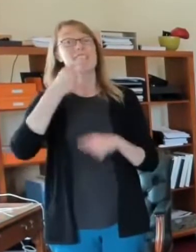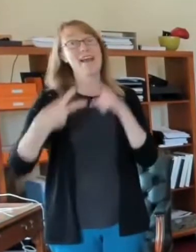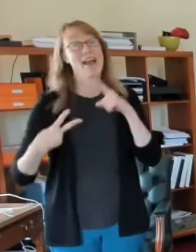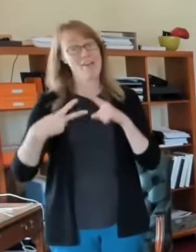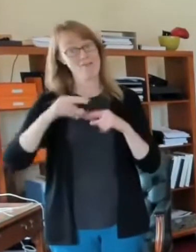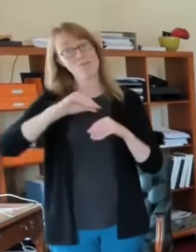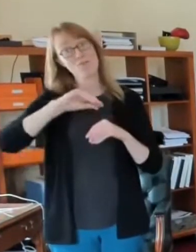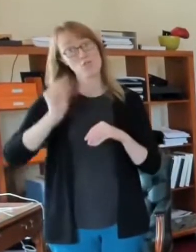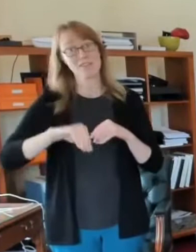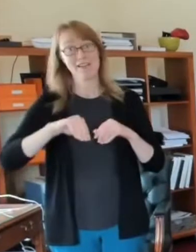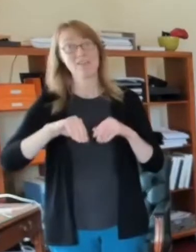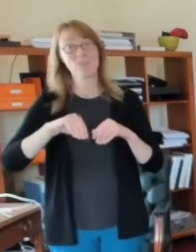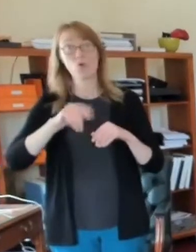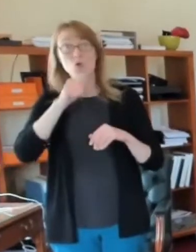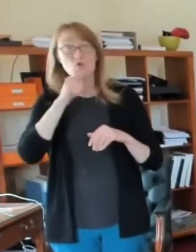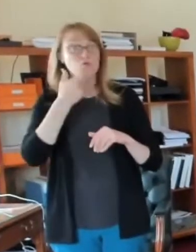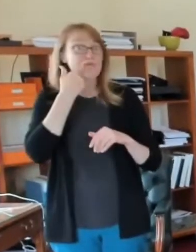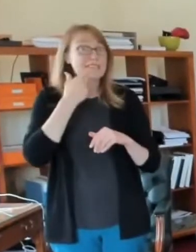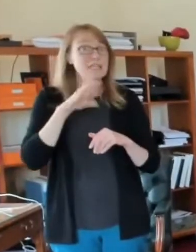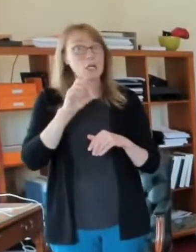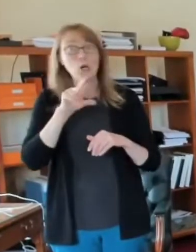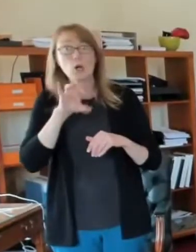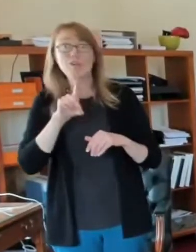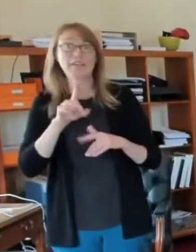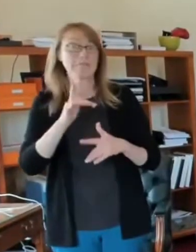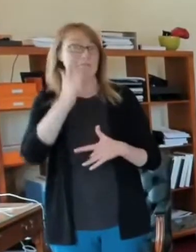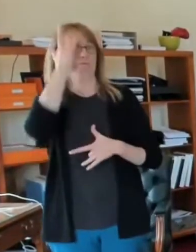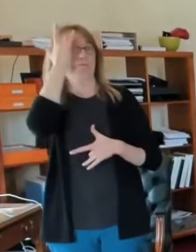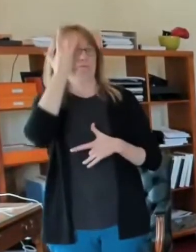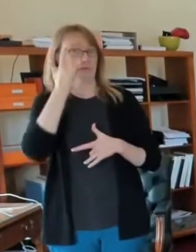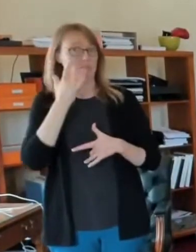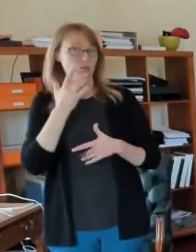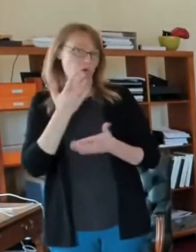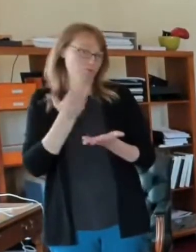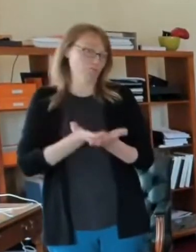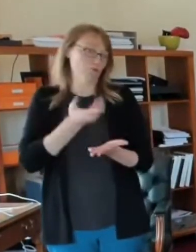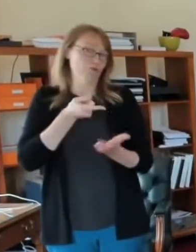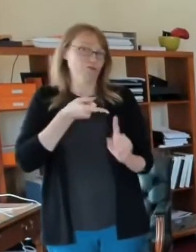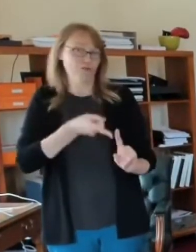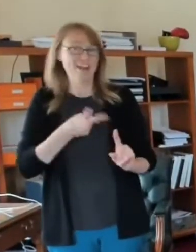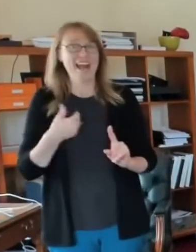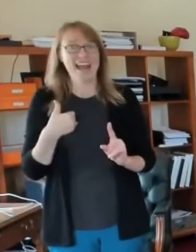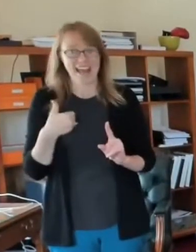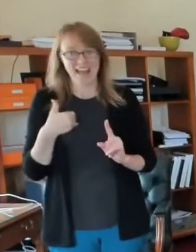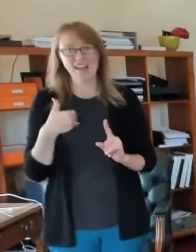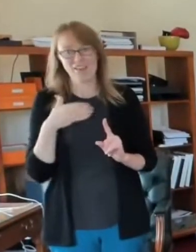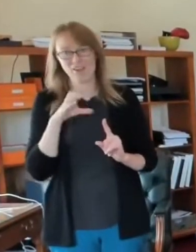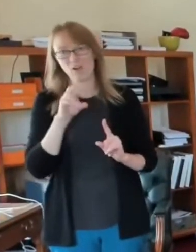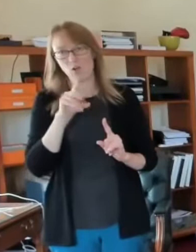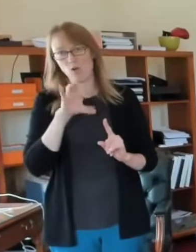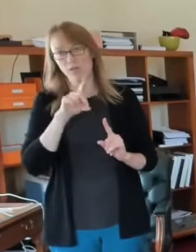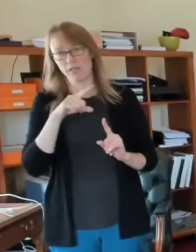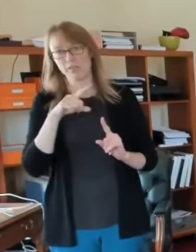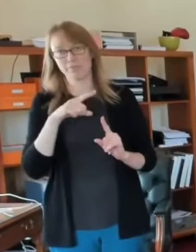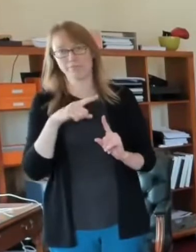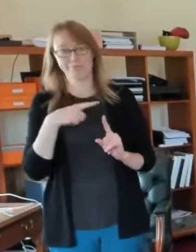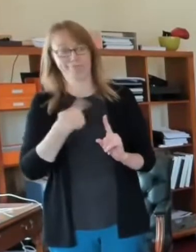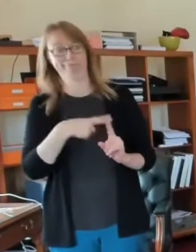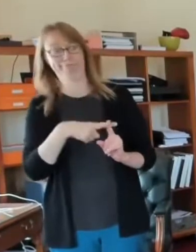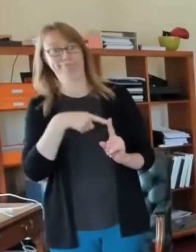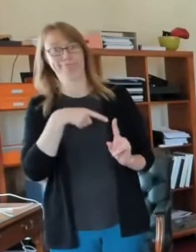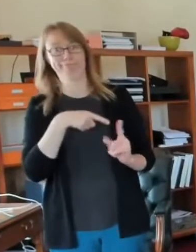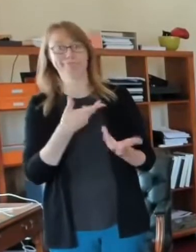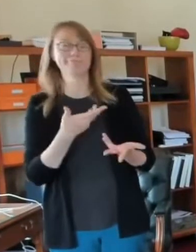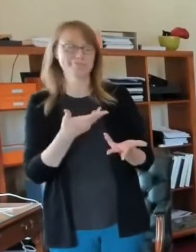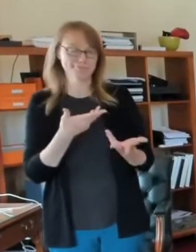have been under 40 that have been diagnosed or tested positive for COVID. So